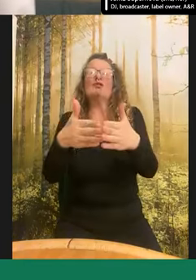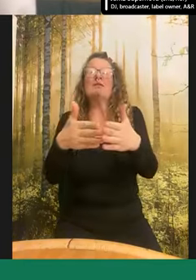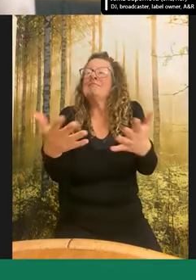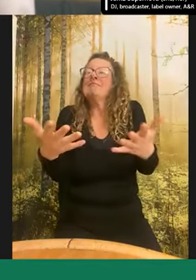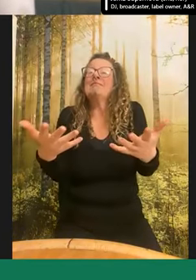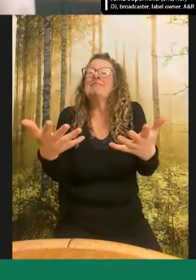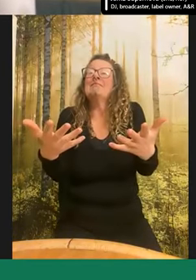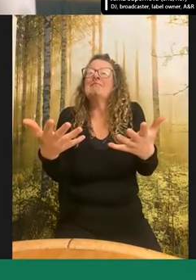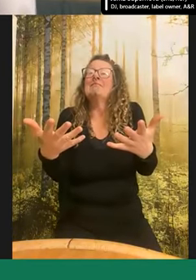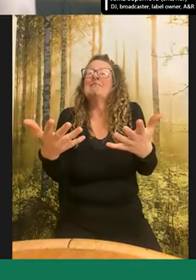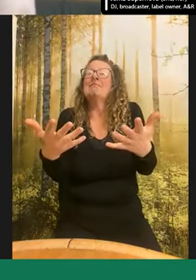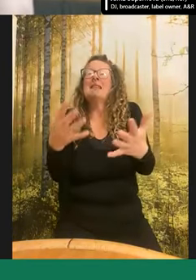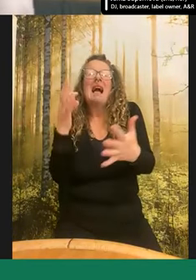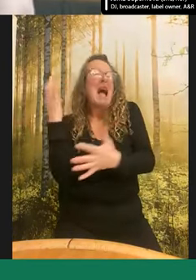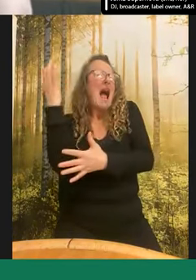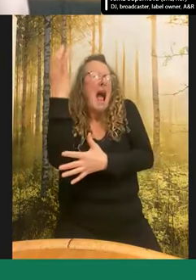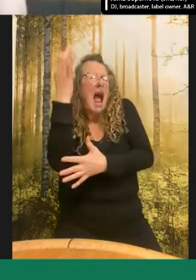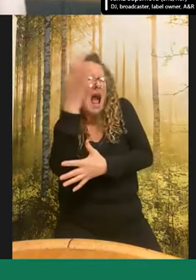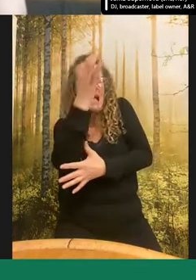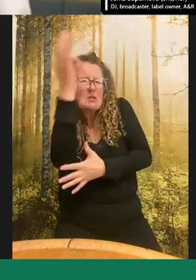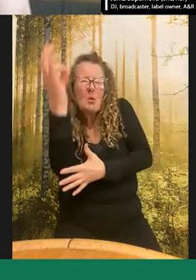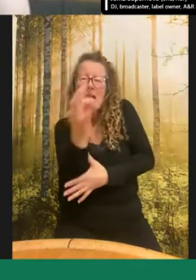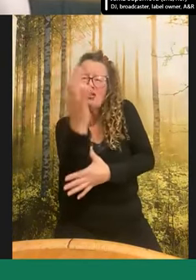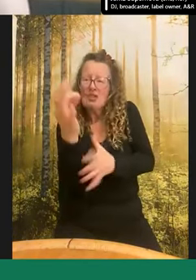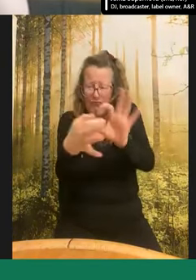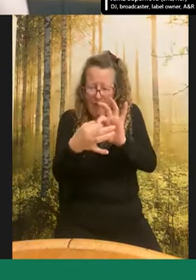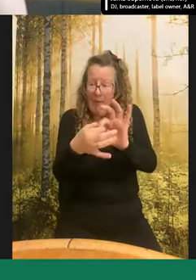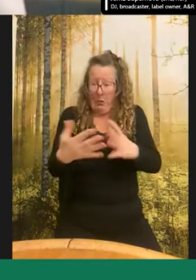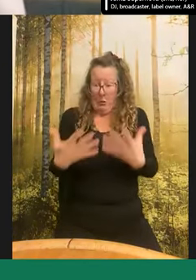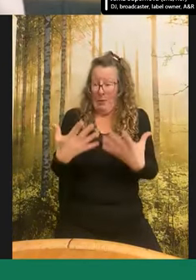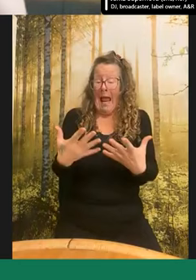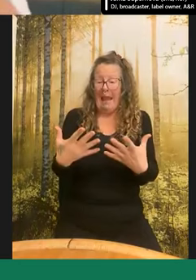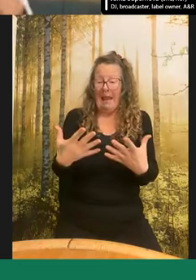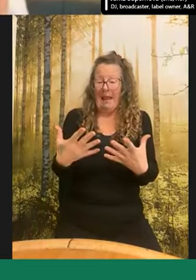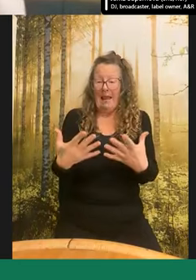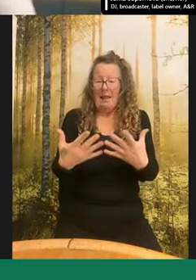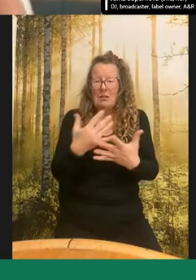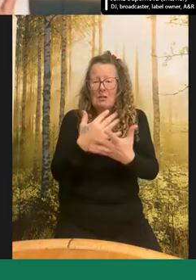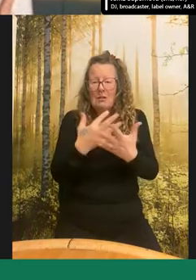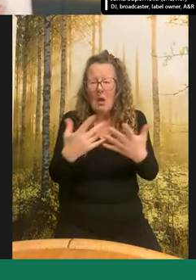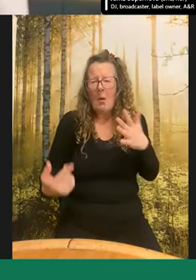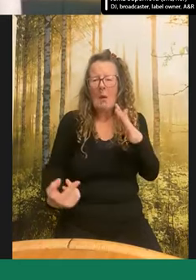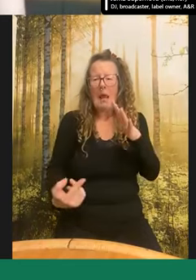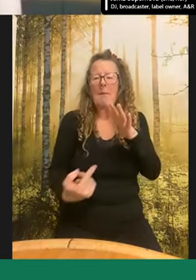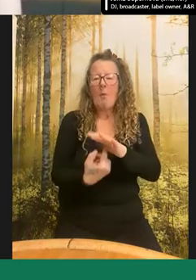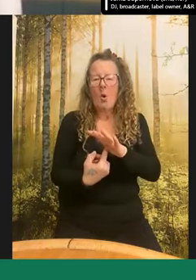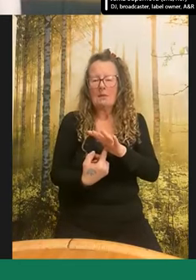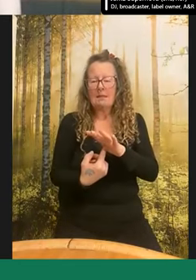to ask questions that are relevant to us today, because we've got so many important things that we need to, as a community, to think about